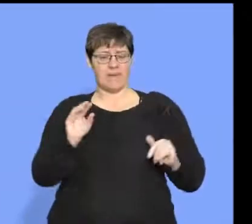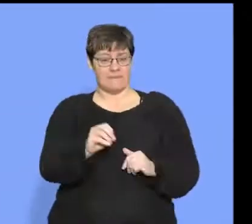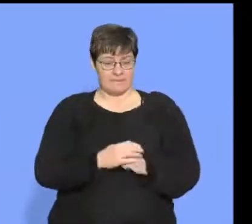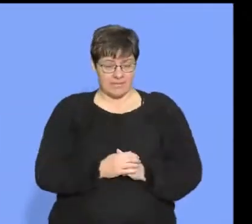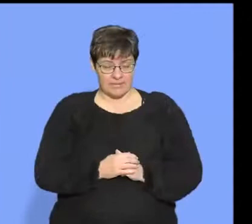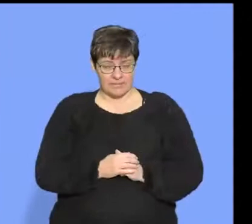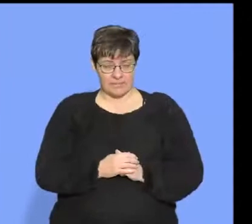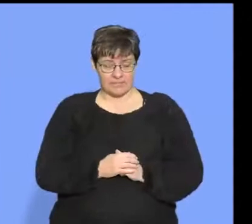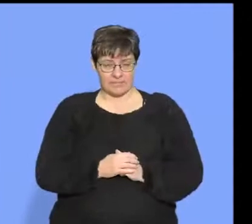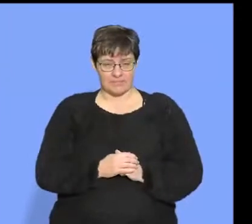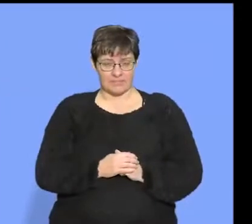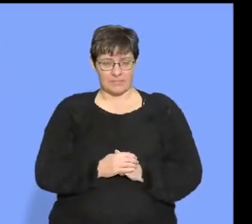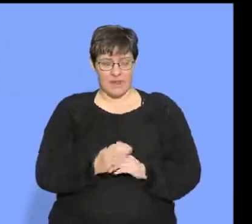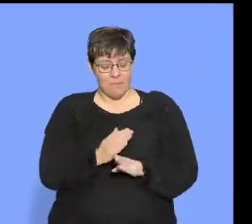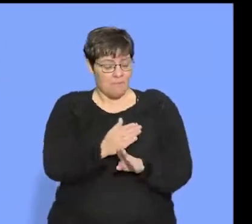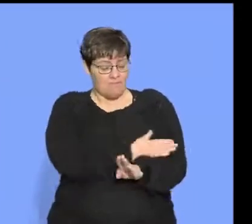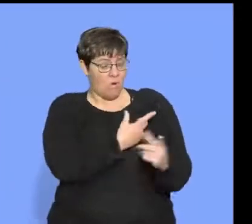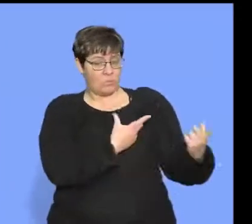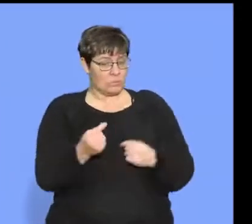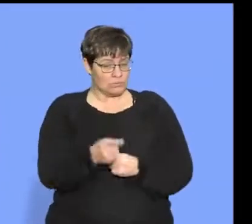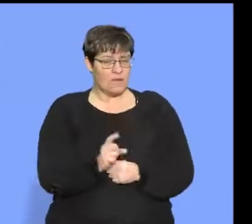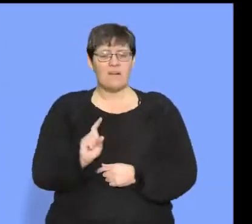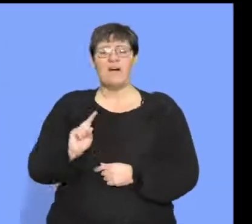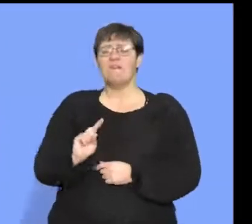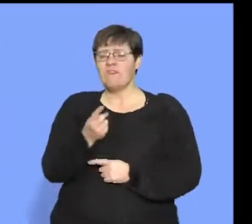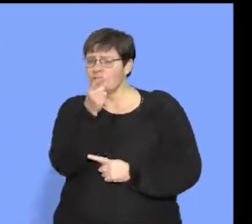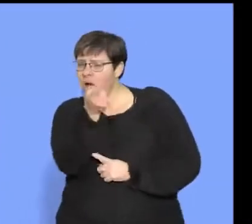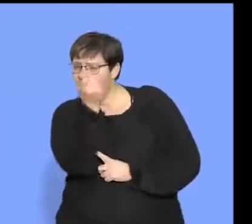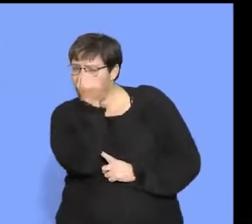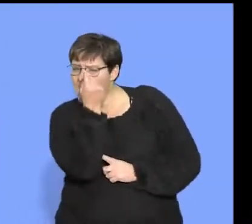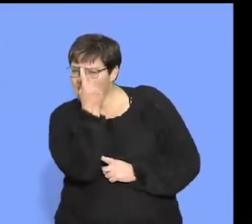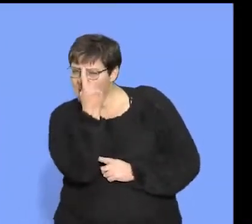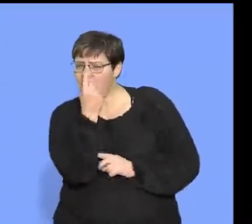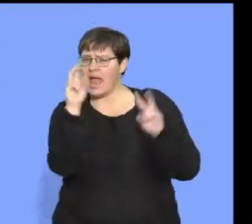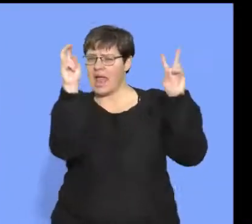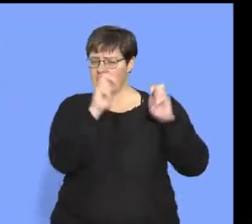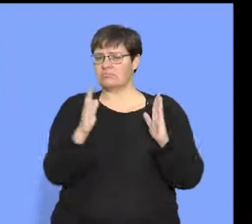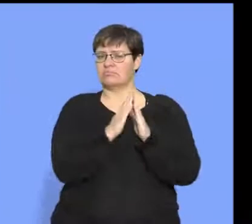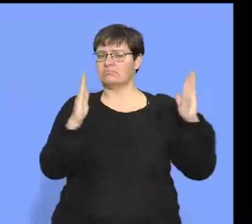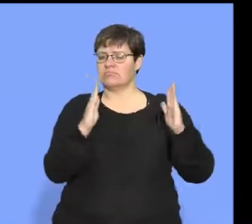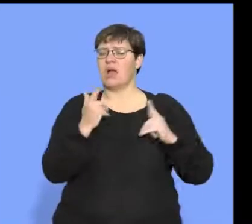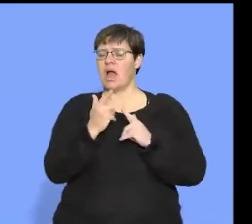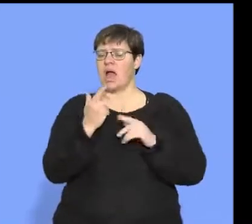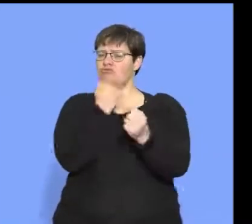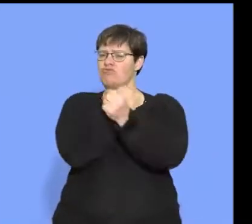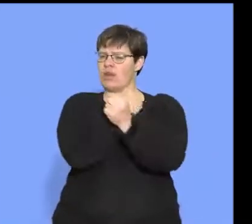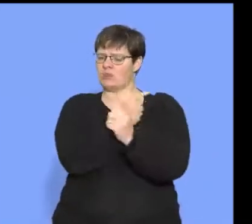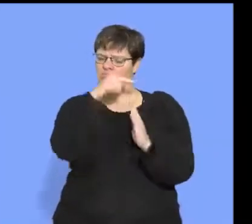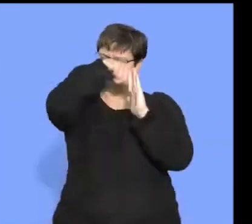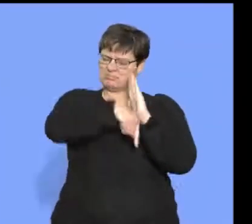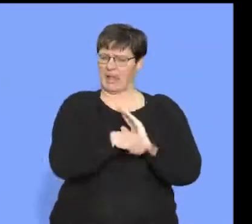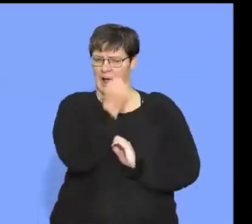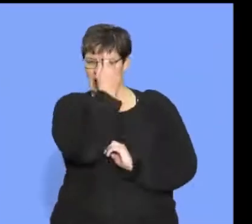radiation. But before we get into any of that, we first need to understand electromagnetic radiation in a little bit more